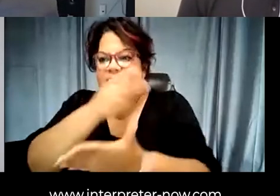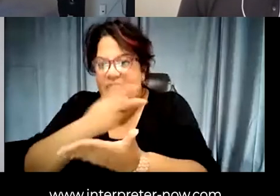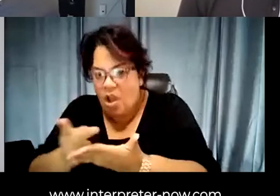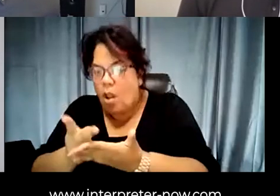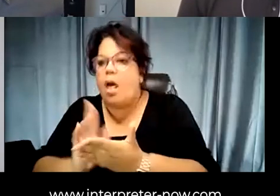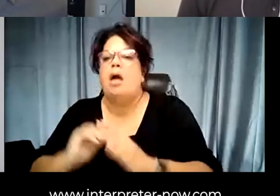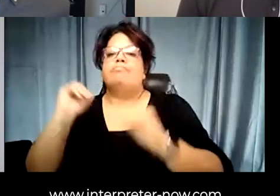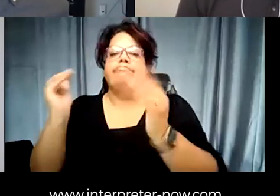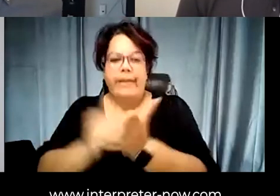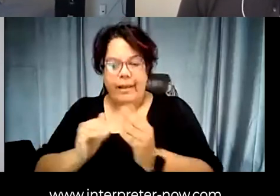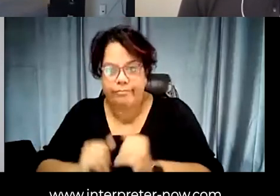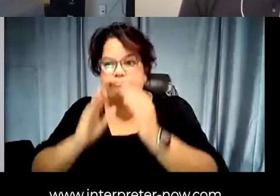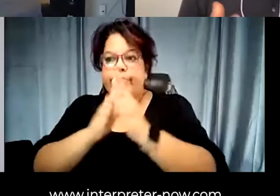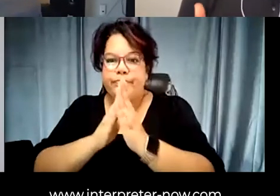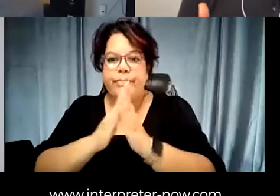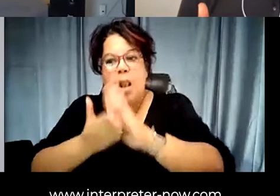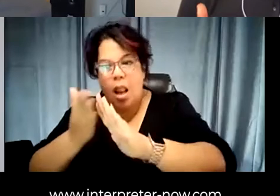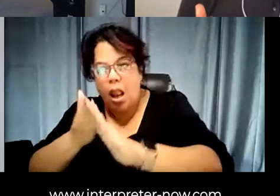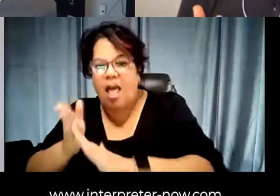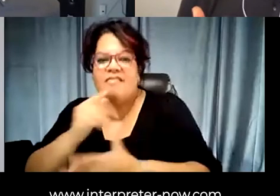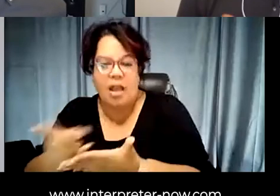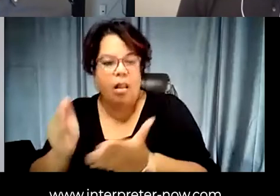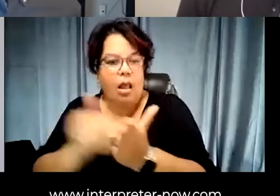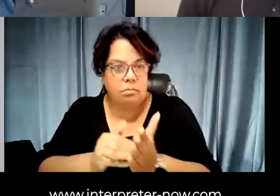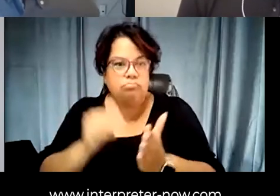And I think the thing to realize is that